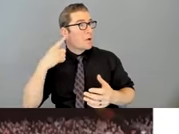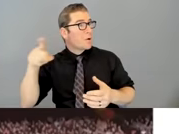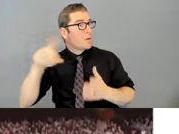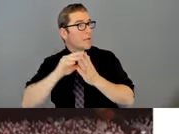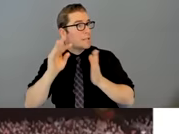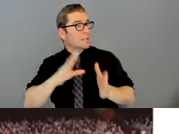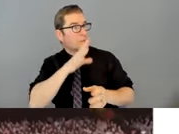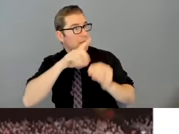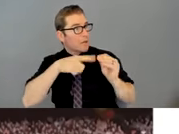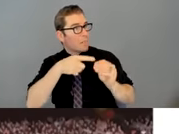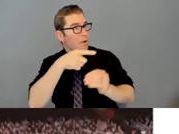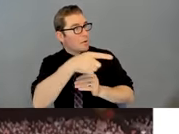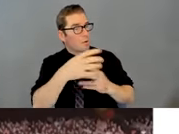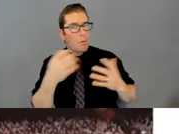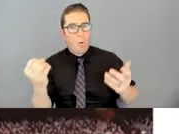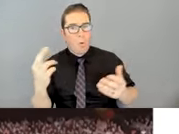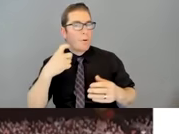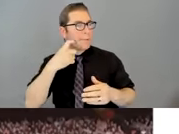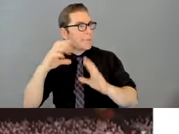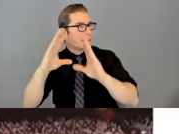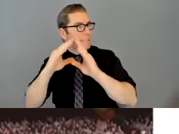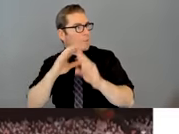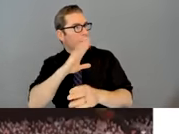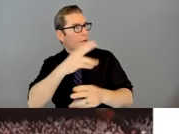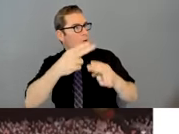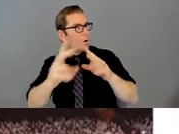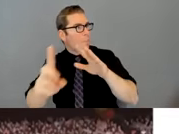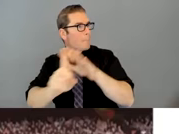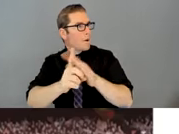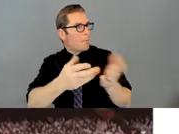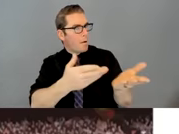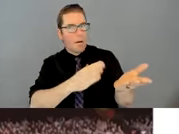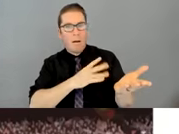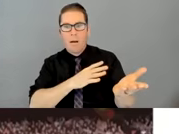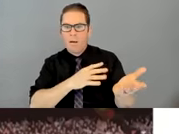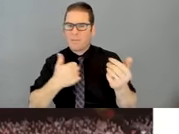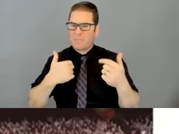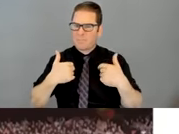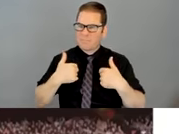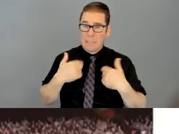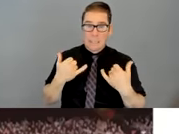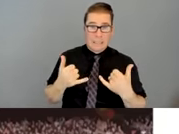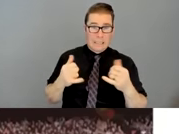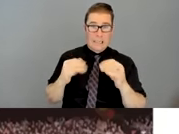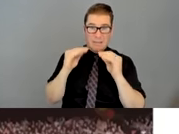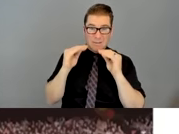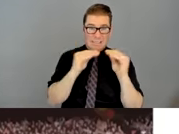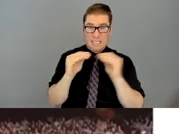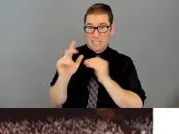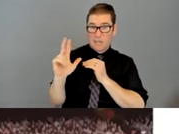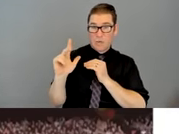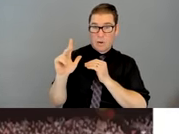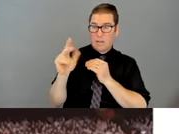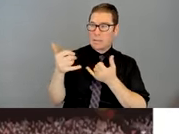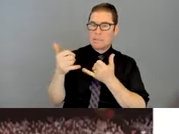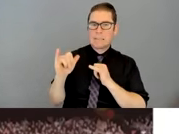up. And I have been teaching at City College now. I'm working on year 23, and I still have the sticky note she left